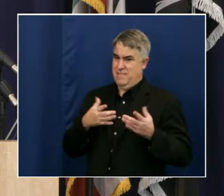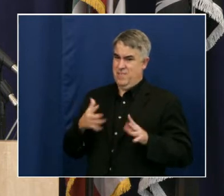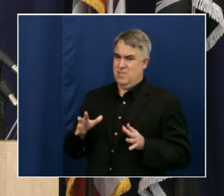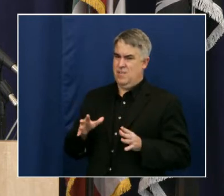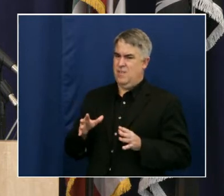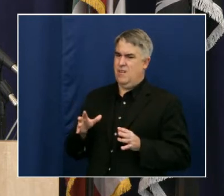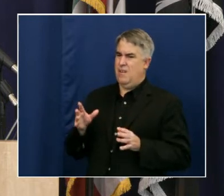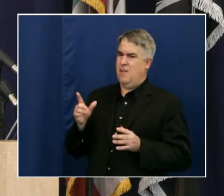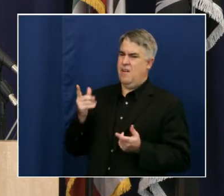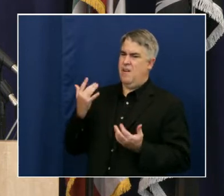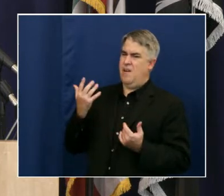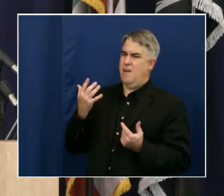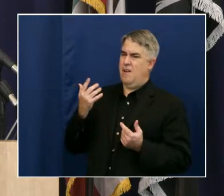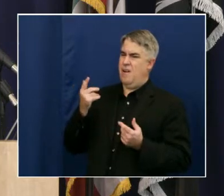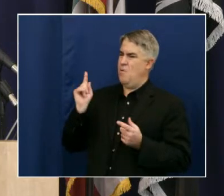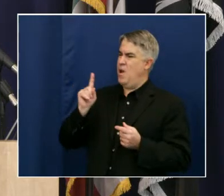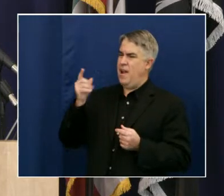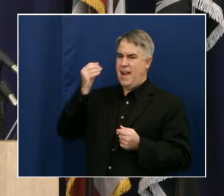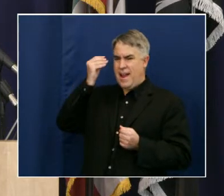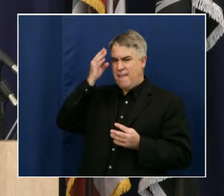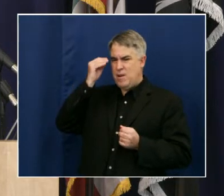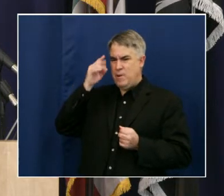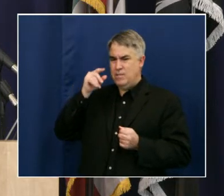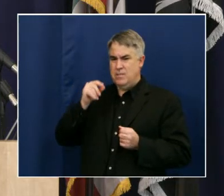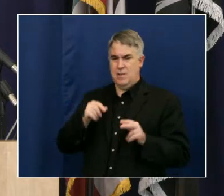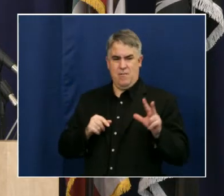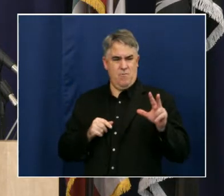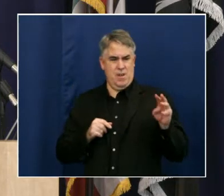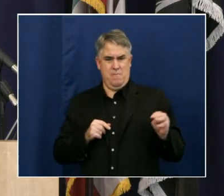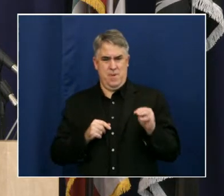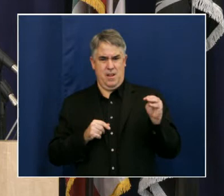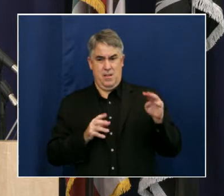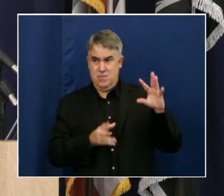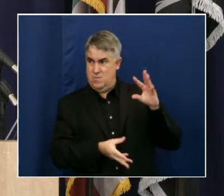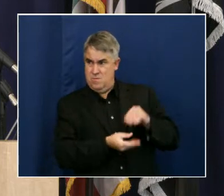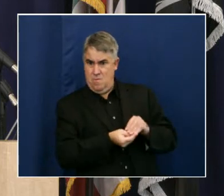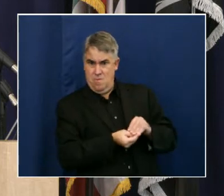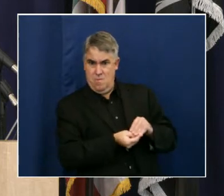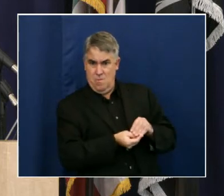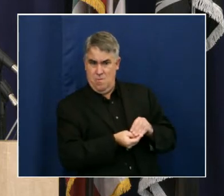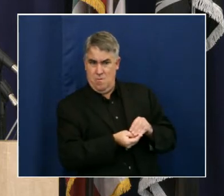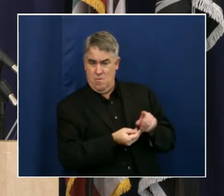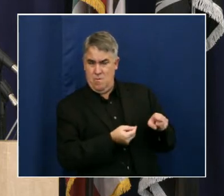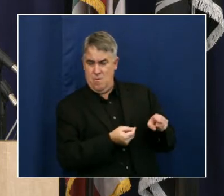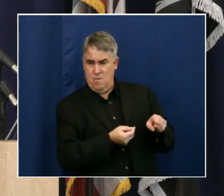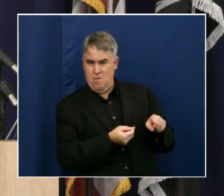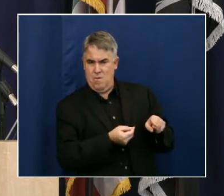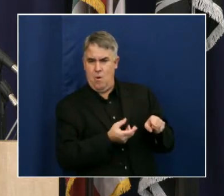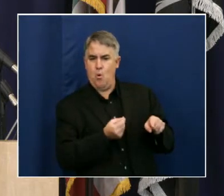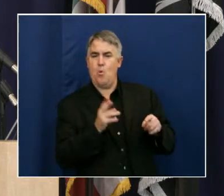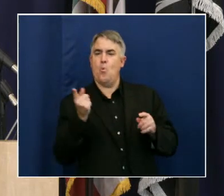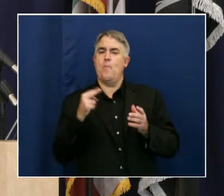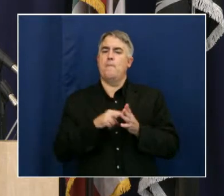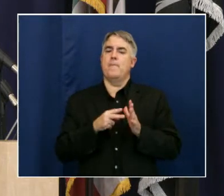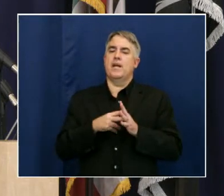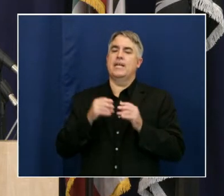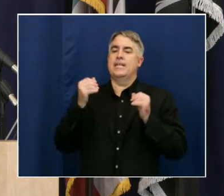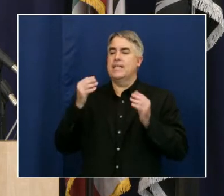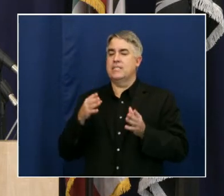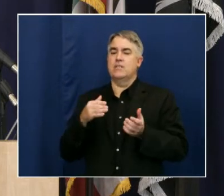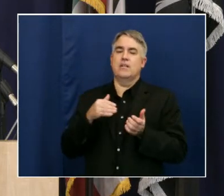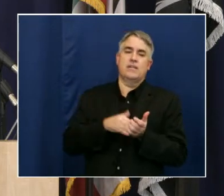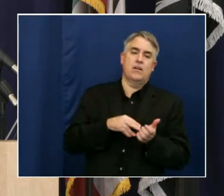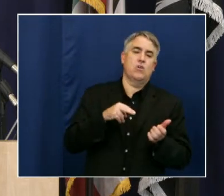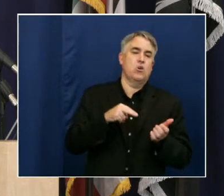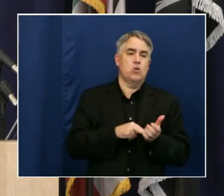information that indicates if it was 3 million people in total who had the test done, or if the number of people like teachers or first responders who have